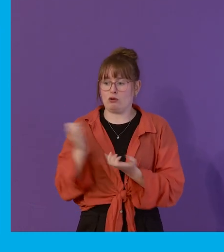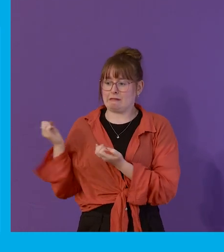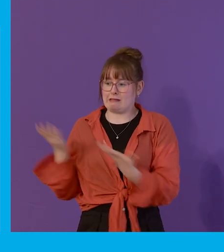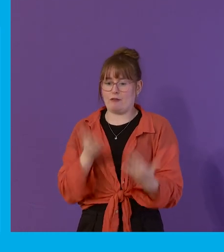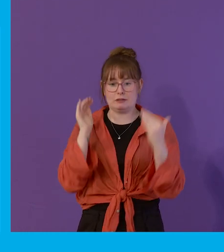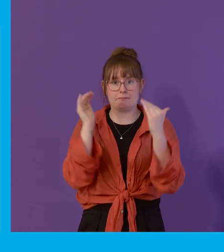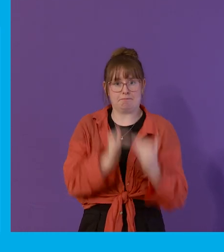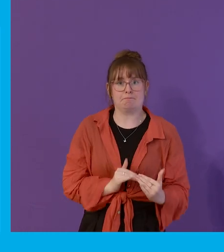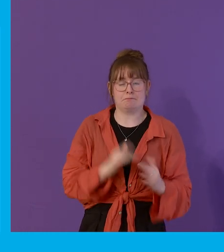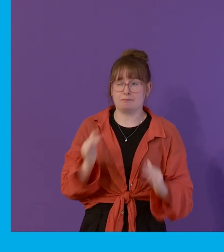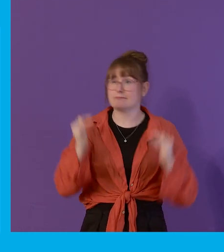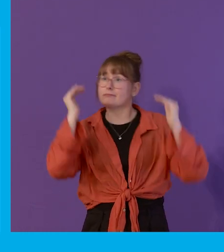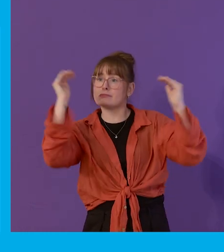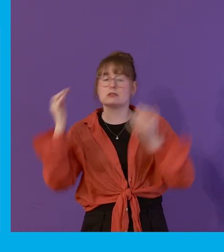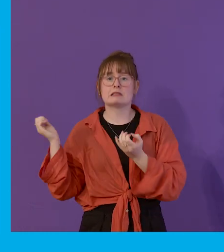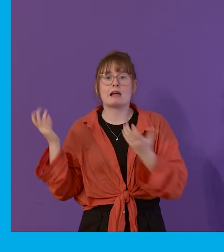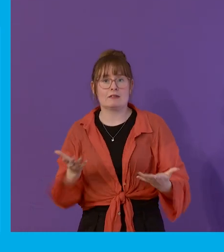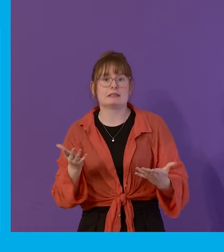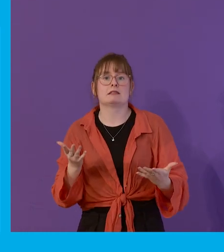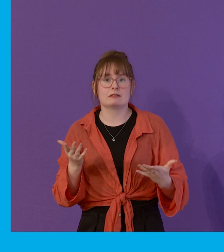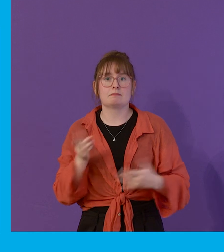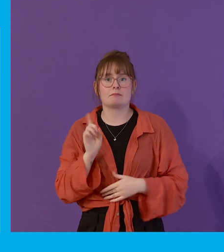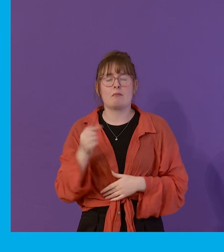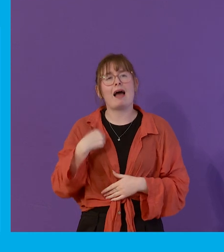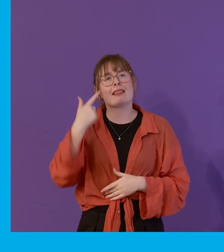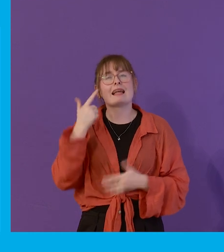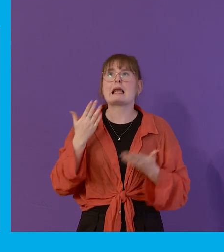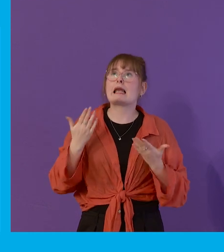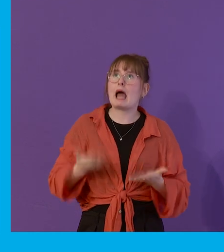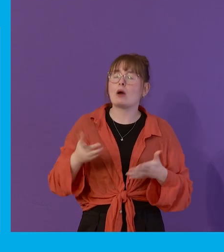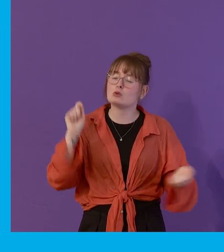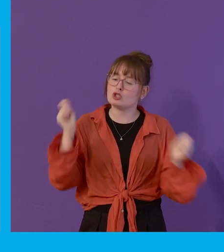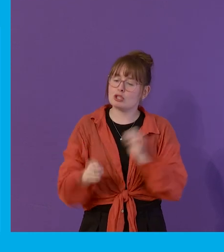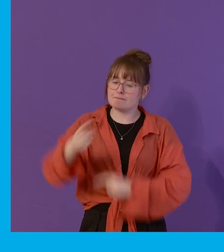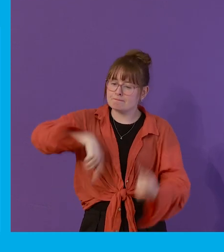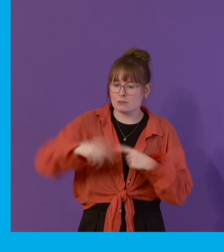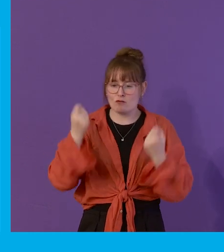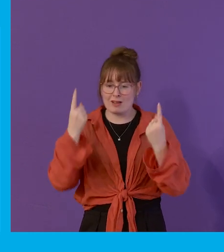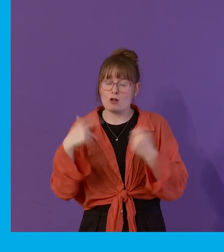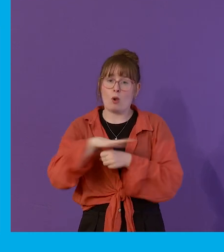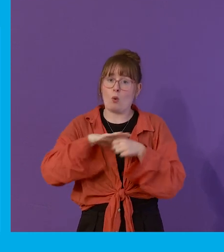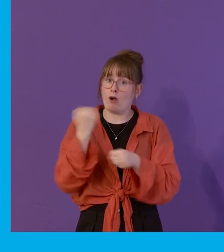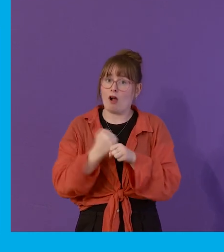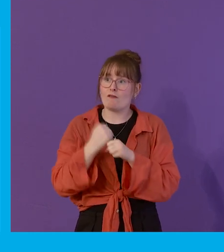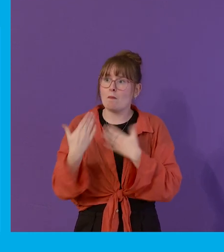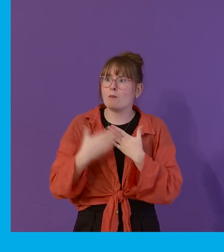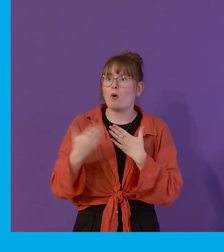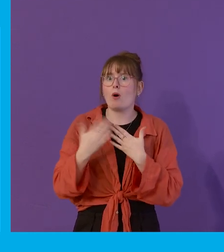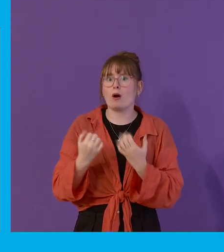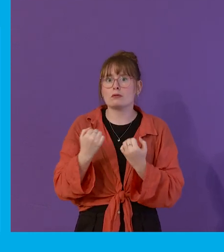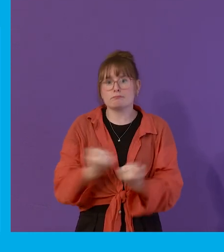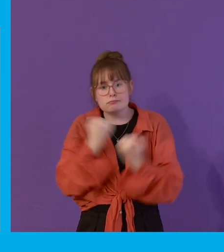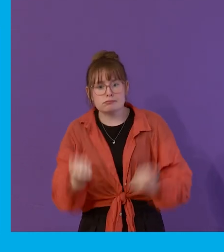really providing excellent services. But I think now we realise that local government's got much more of a role